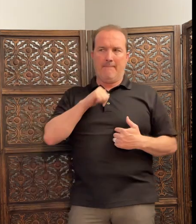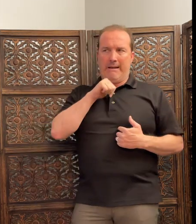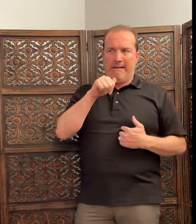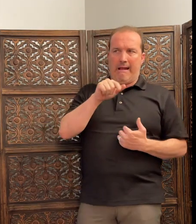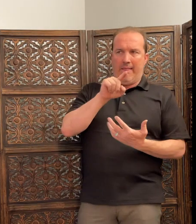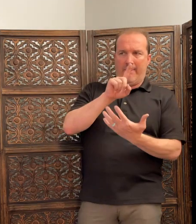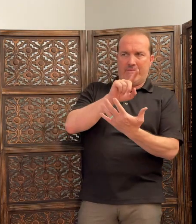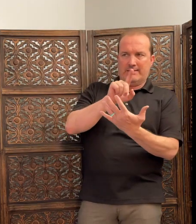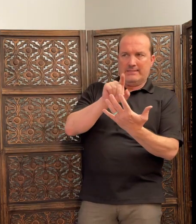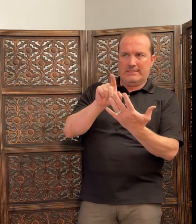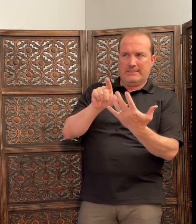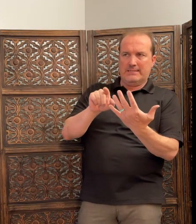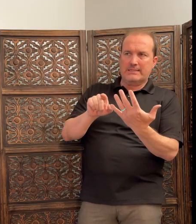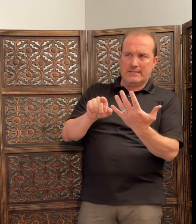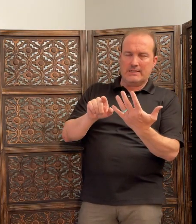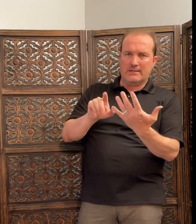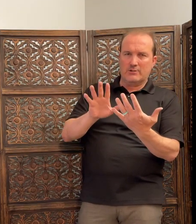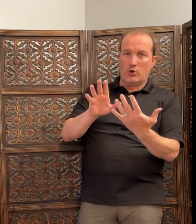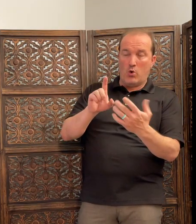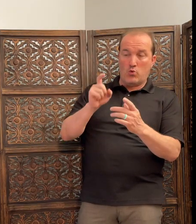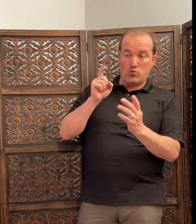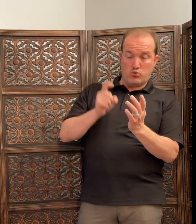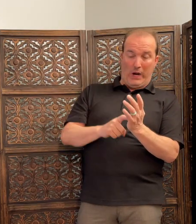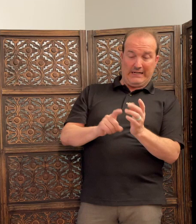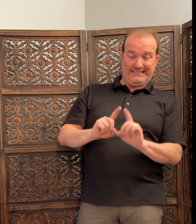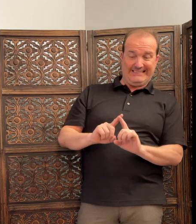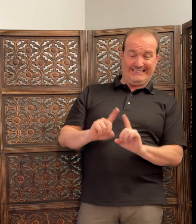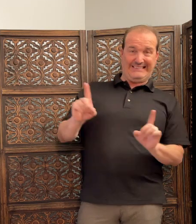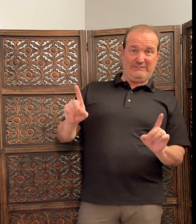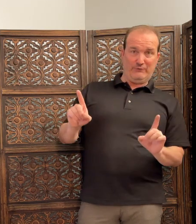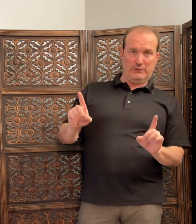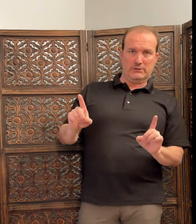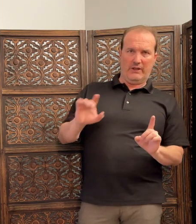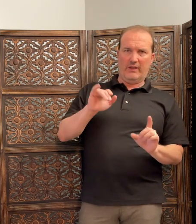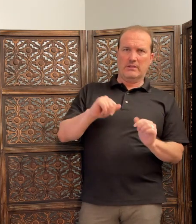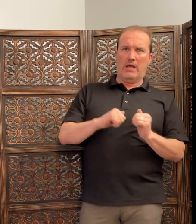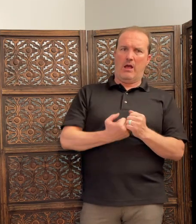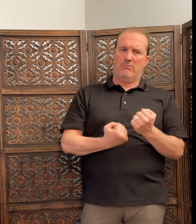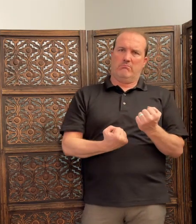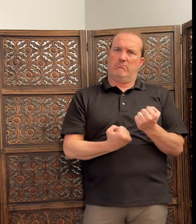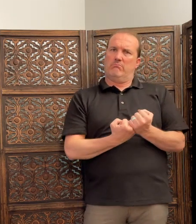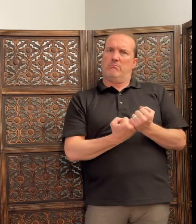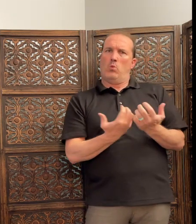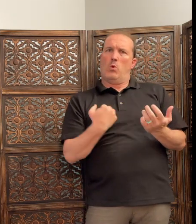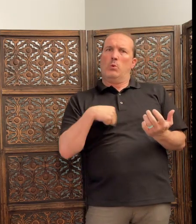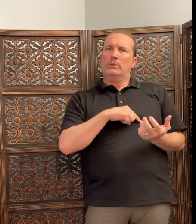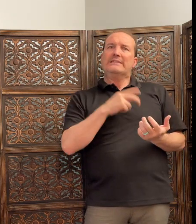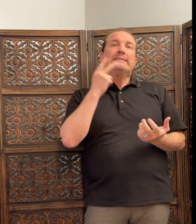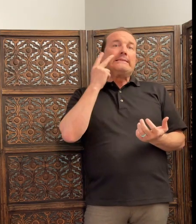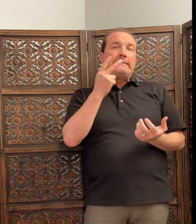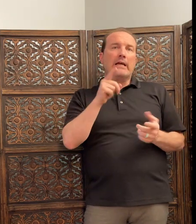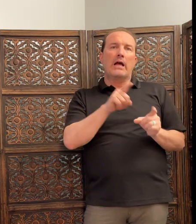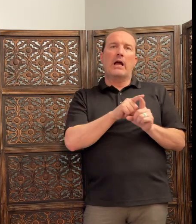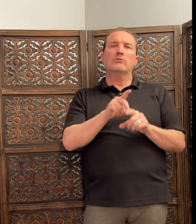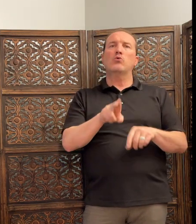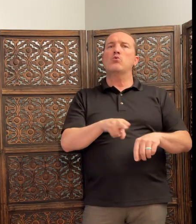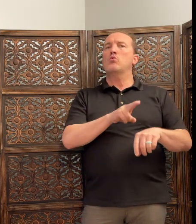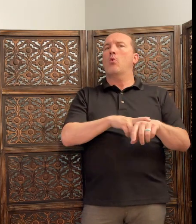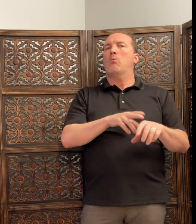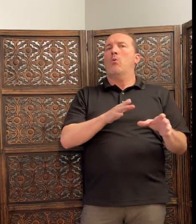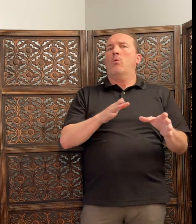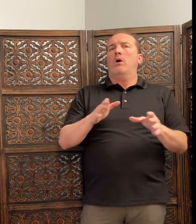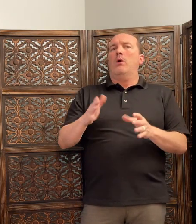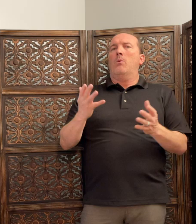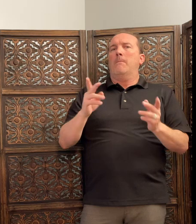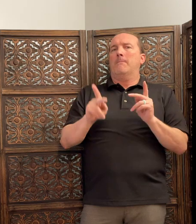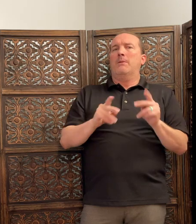not. As I stated earlier, difference points to how the community attempts to reinforce what the community sees as a set